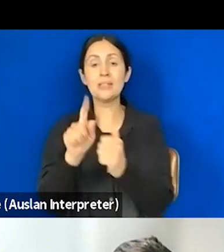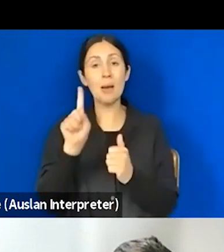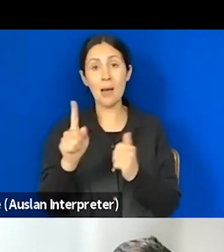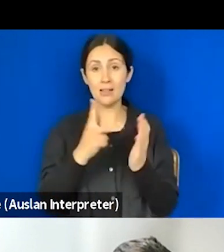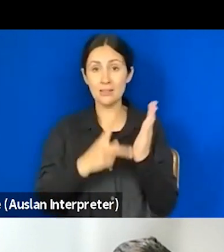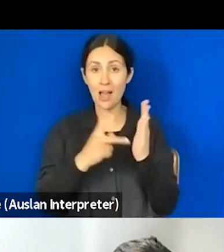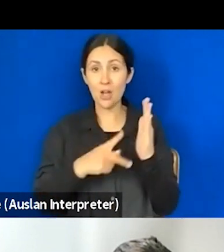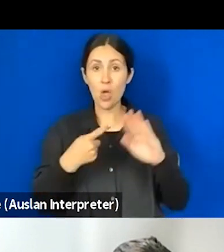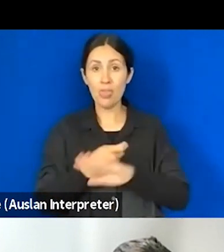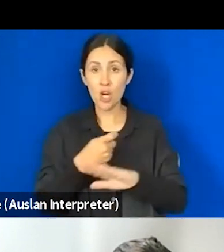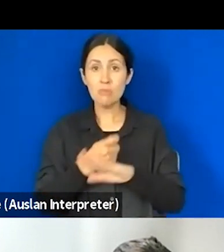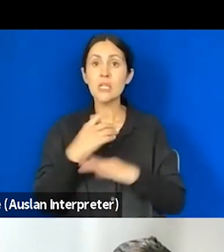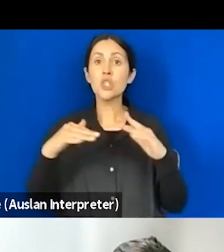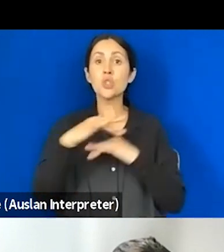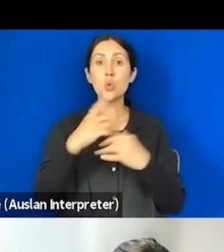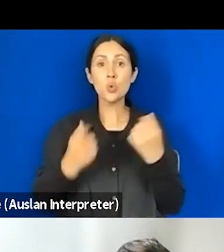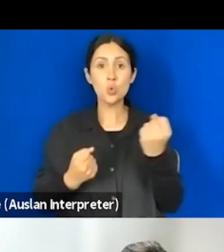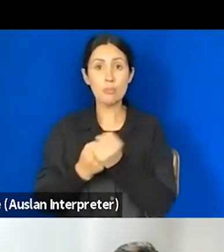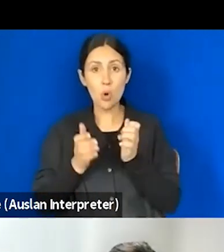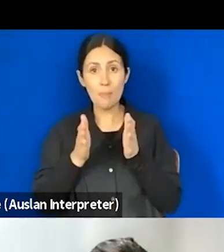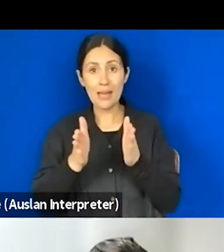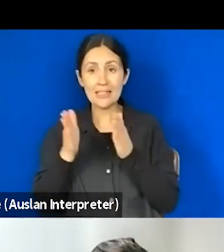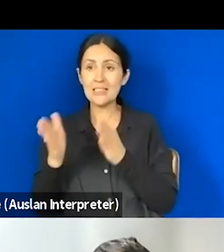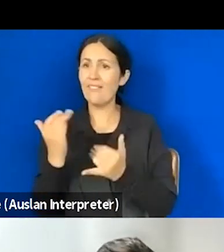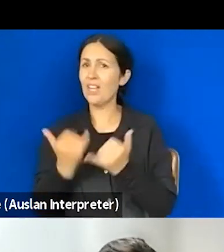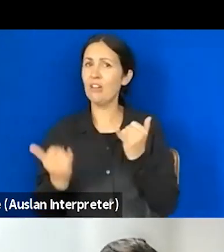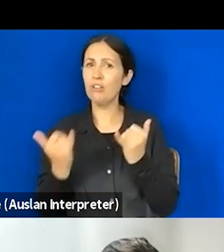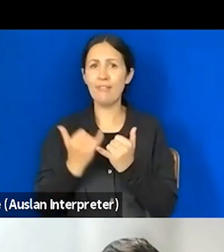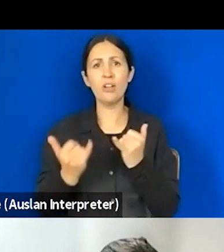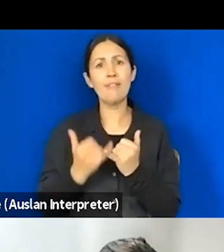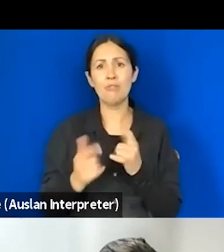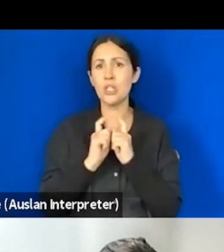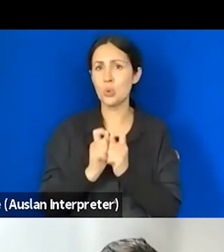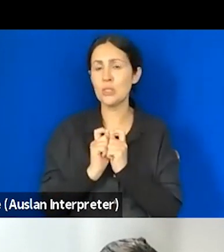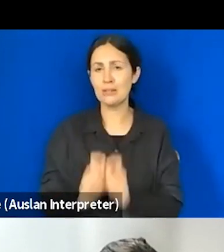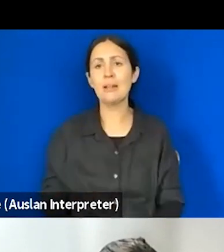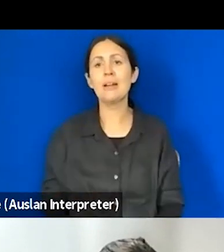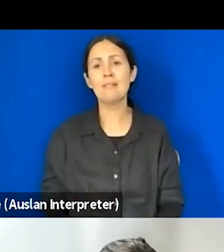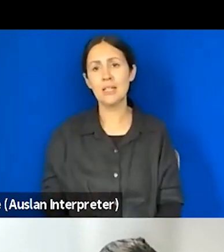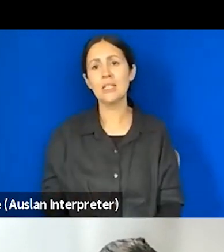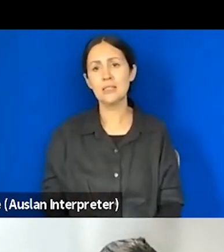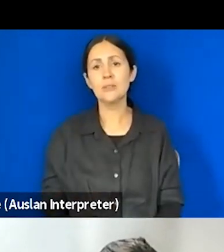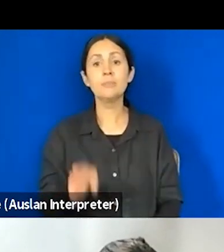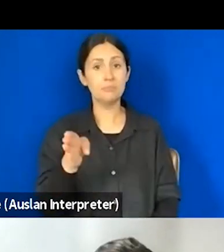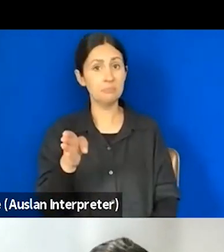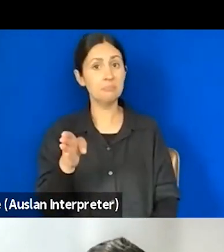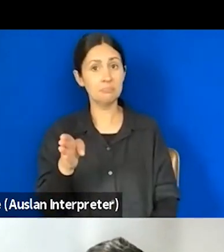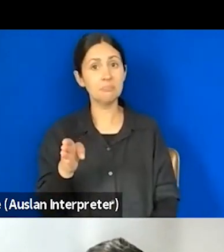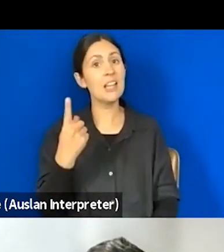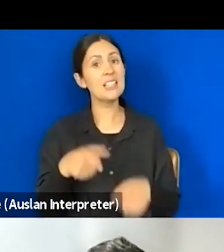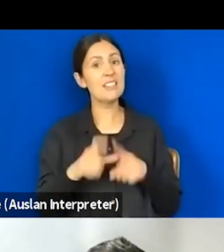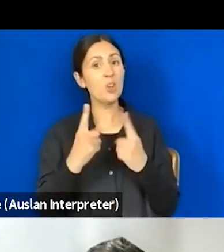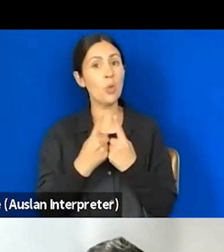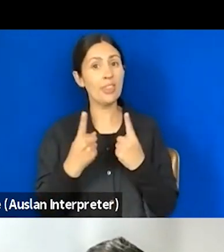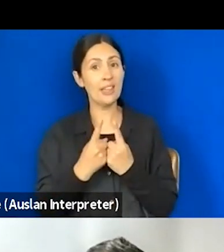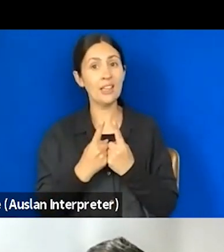of social support mechanisms around that is also compelling in its own direction. Yeah, I mean, I think the difficulty, we didn't